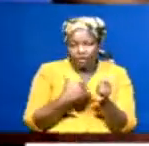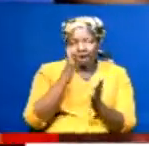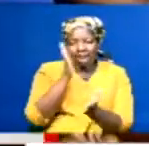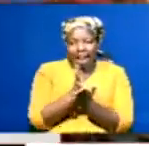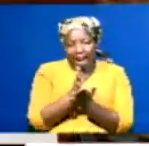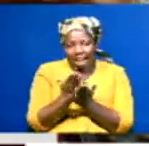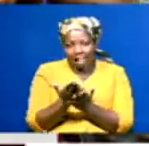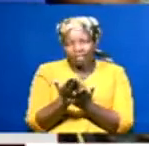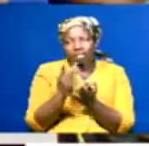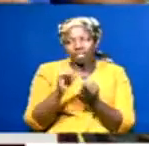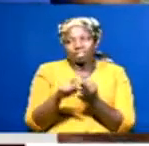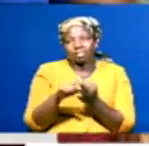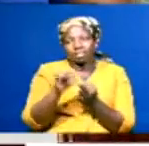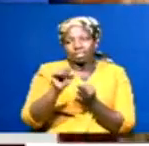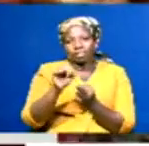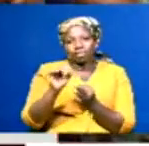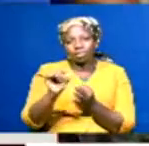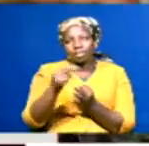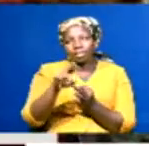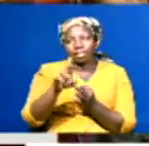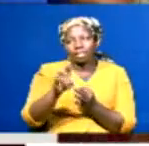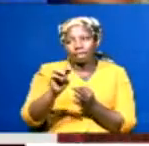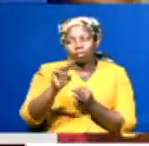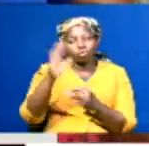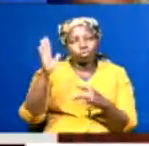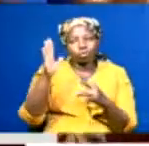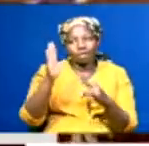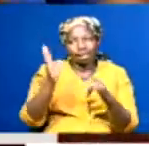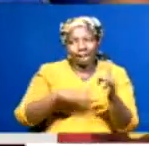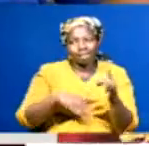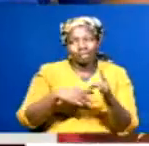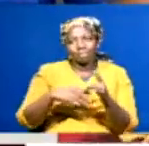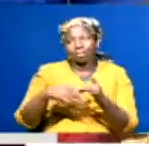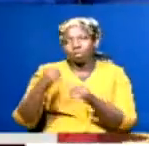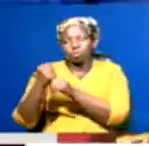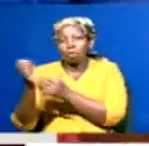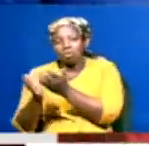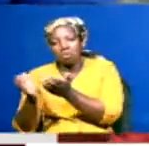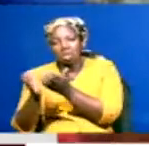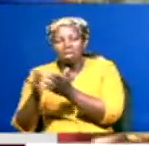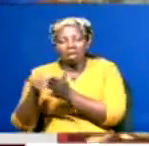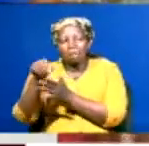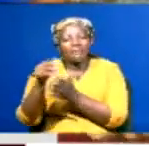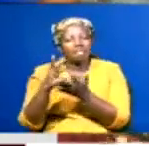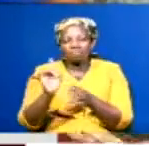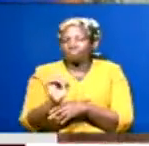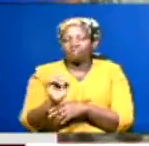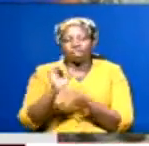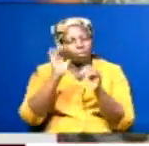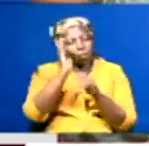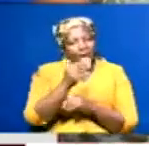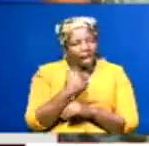mtama, hautaenda kuchukua pesa. Badala ya kufanya biashara ukinunua hizi vitu, utakuwa na chakula. Sasa biashara